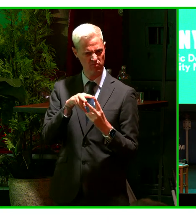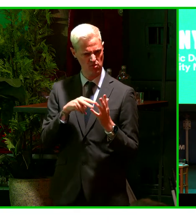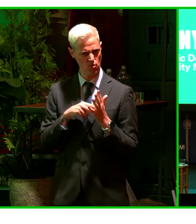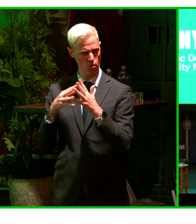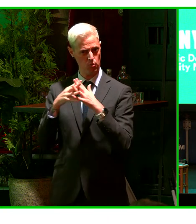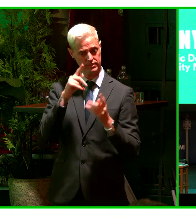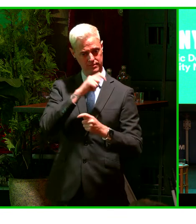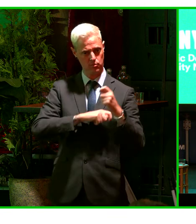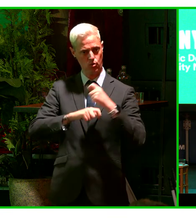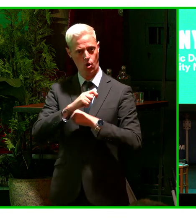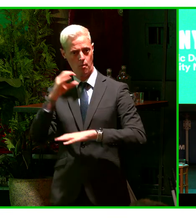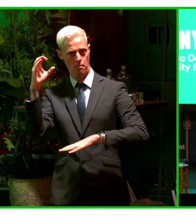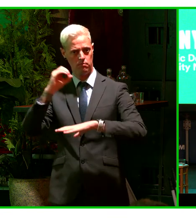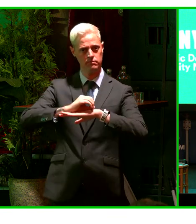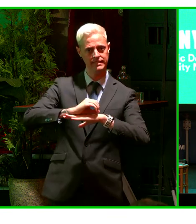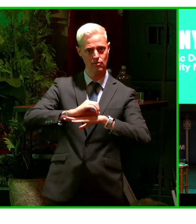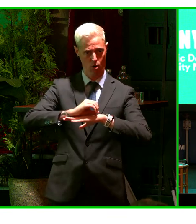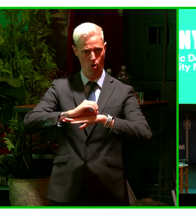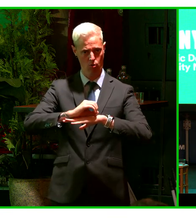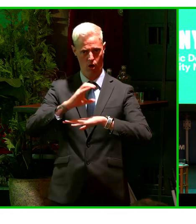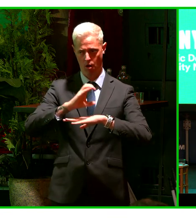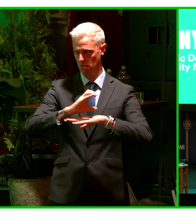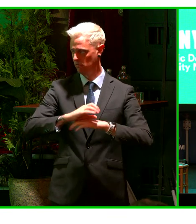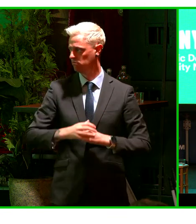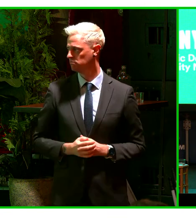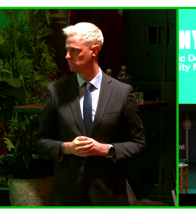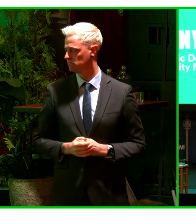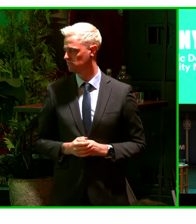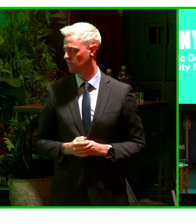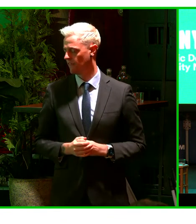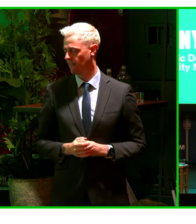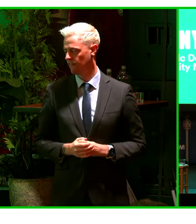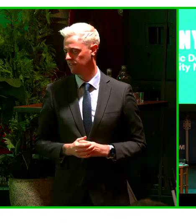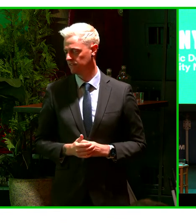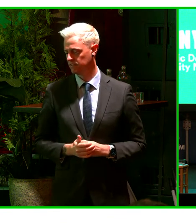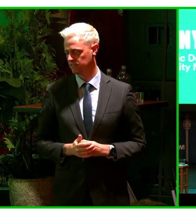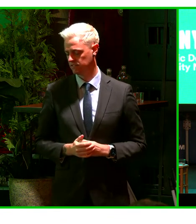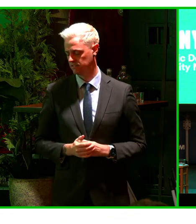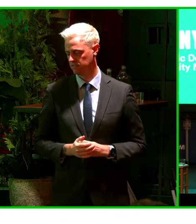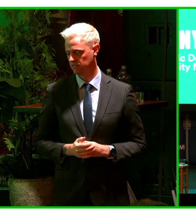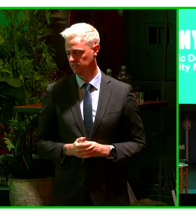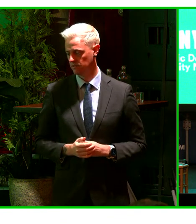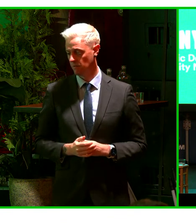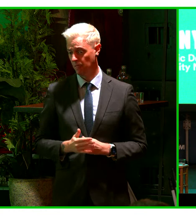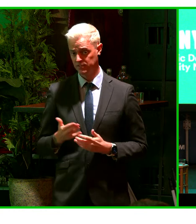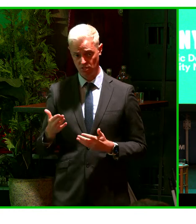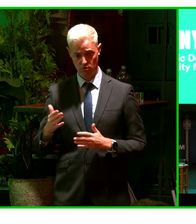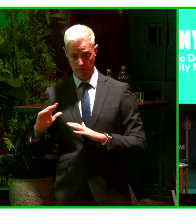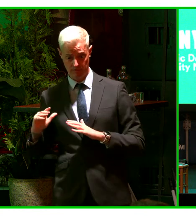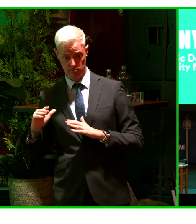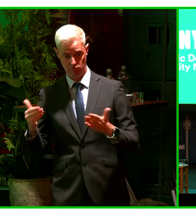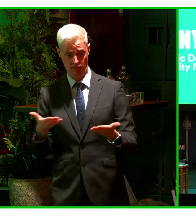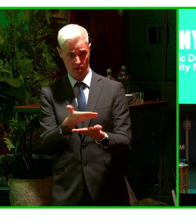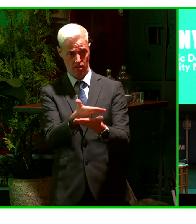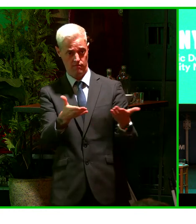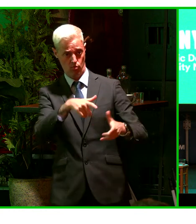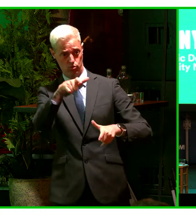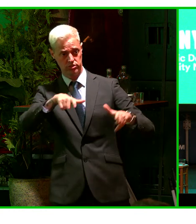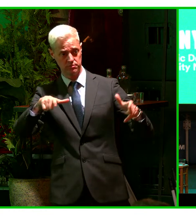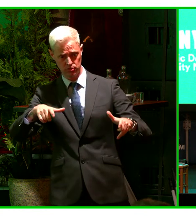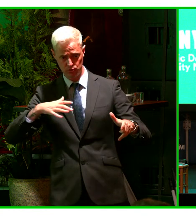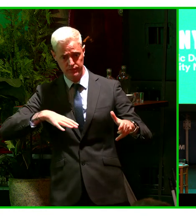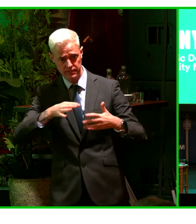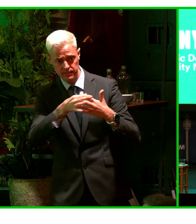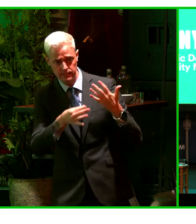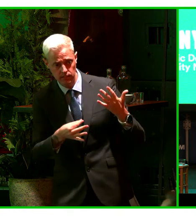zero. Firstly, we make sure that the network has got the capacity that our customers need. So we estimate that there will